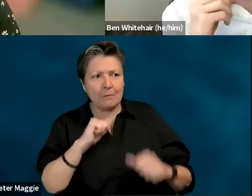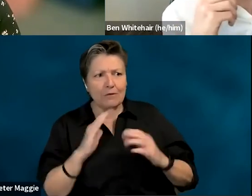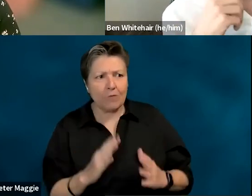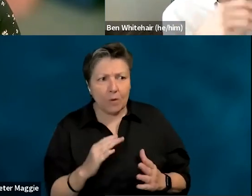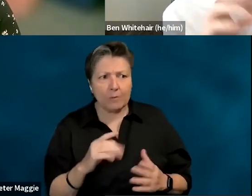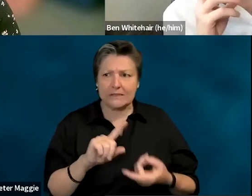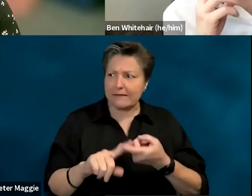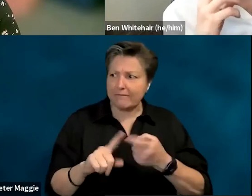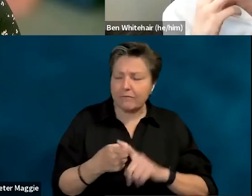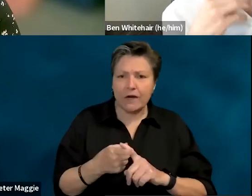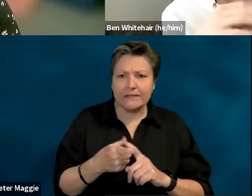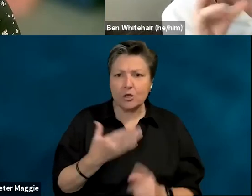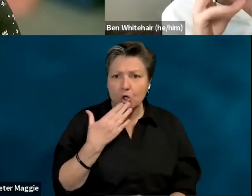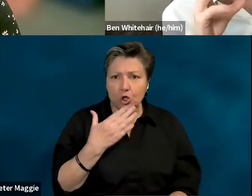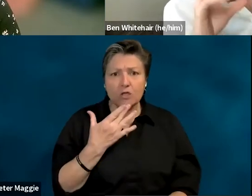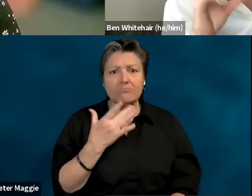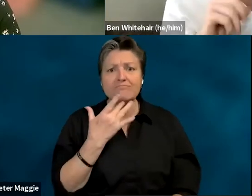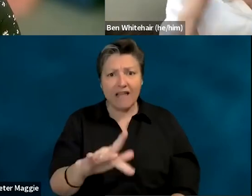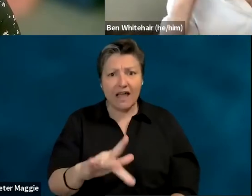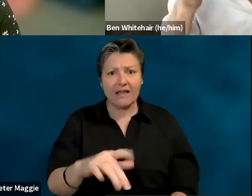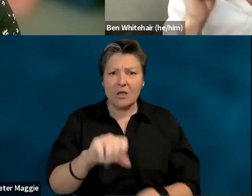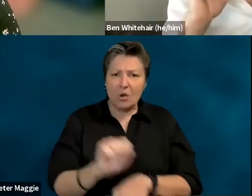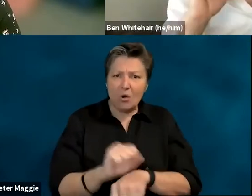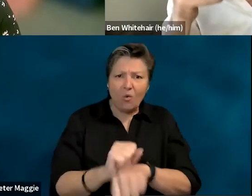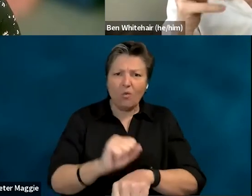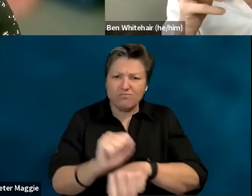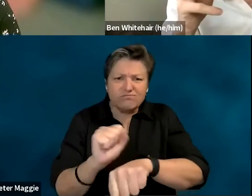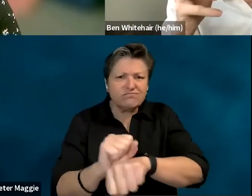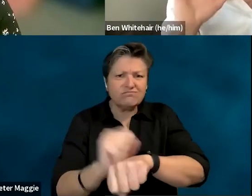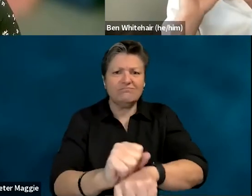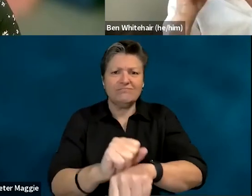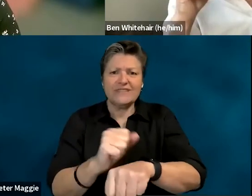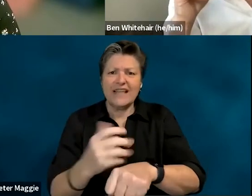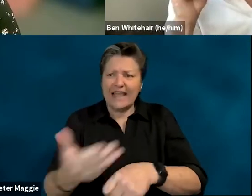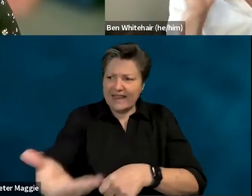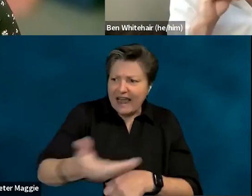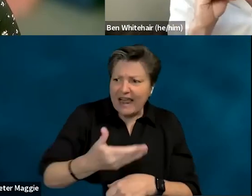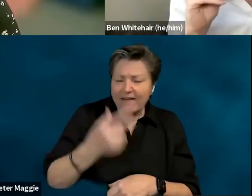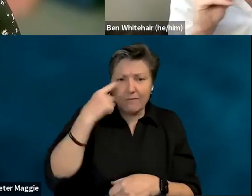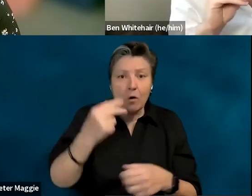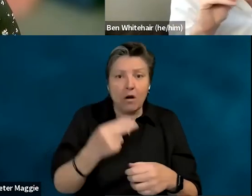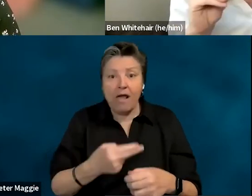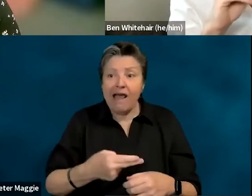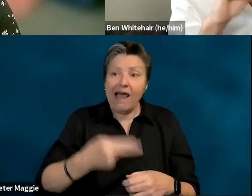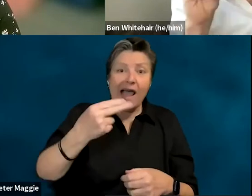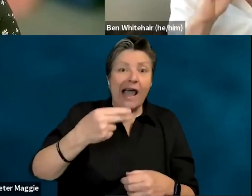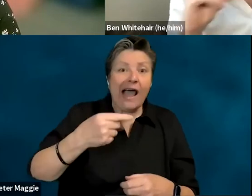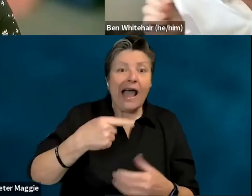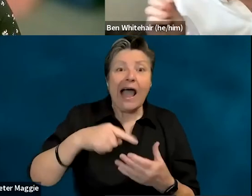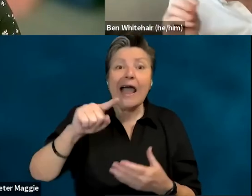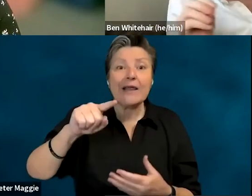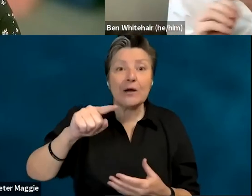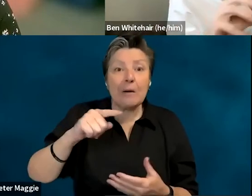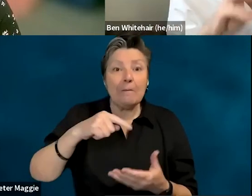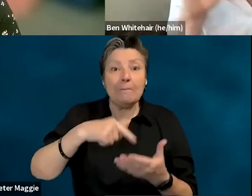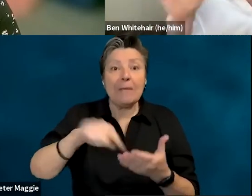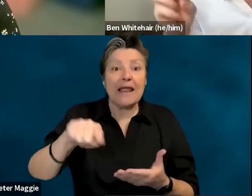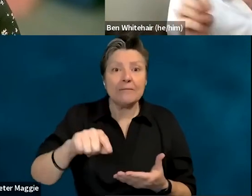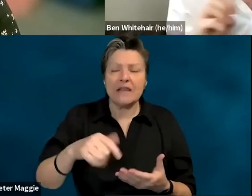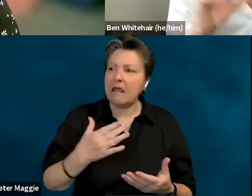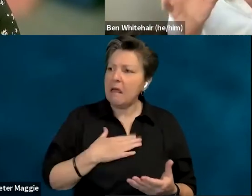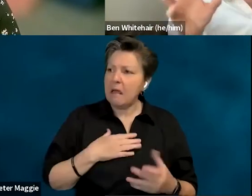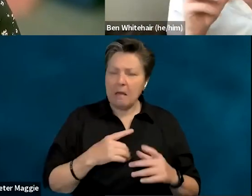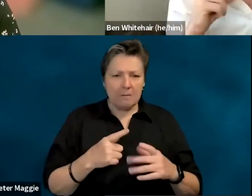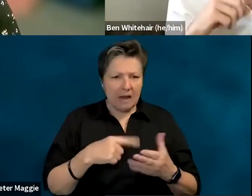had good fortune and worked hard and got into some of those higher payments. And then, oh, wow, you know, this thing on my paycheck is showing